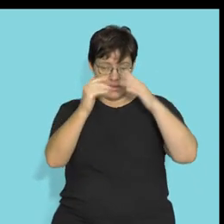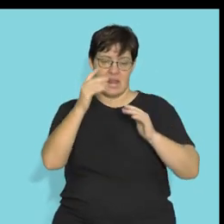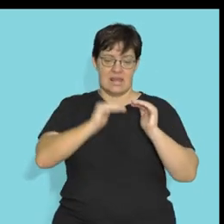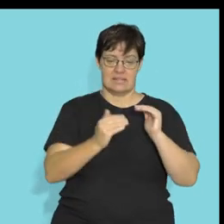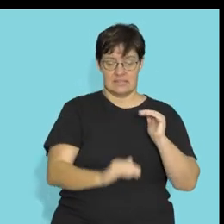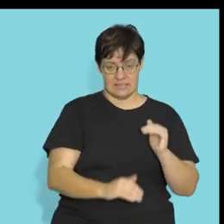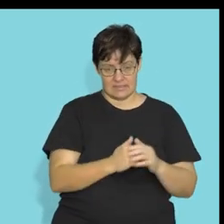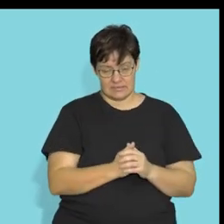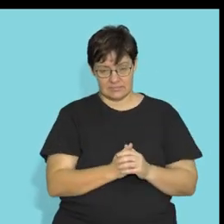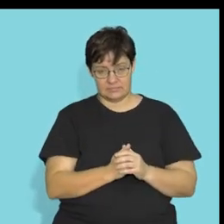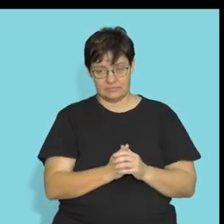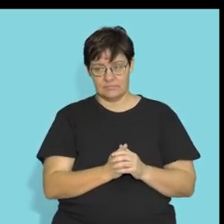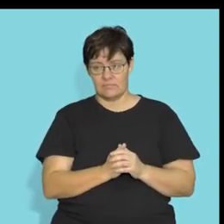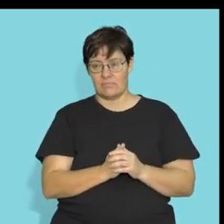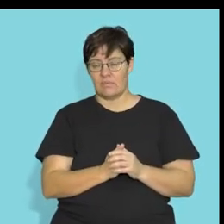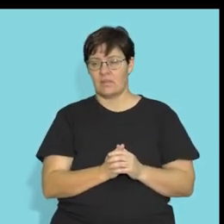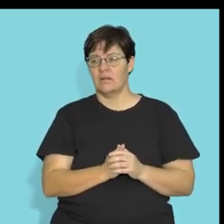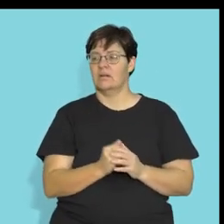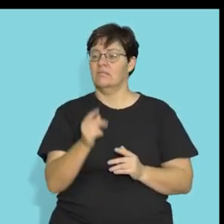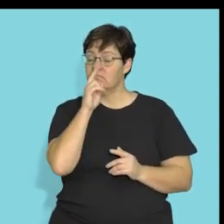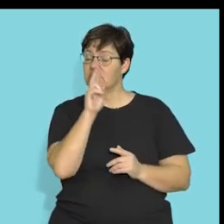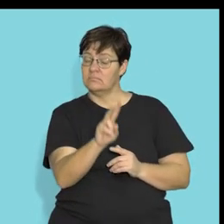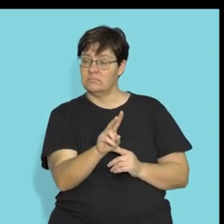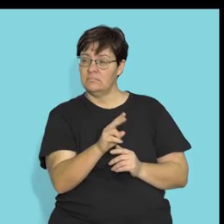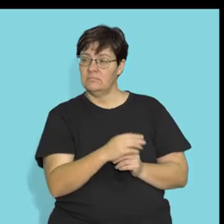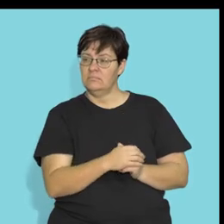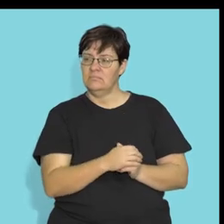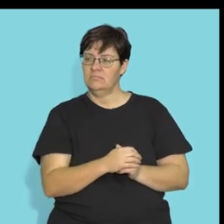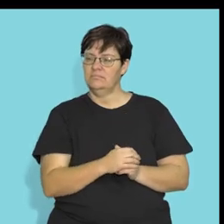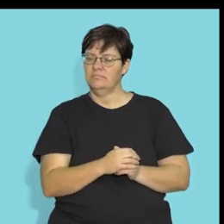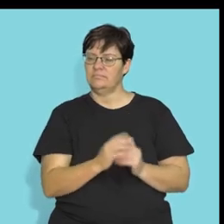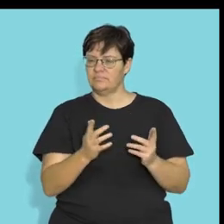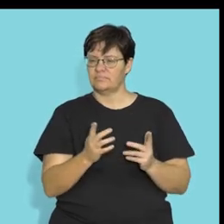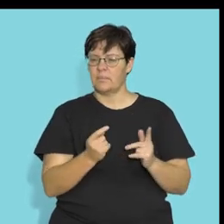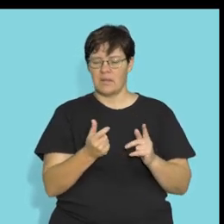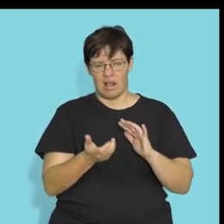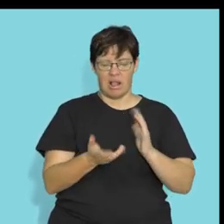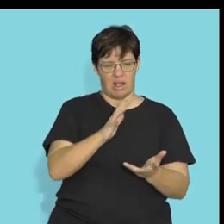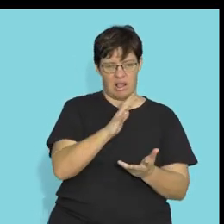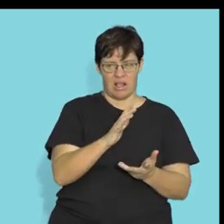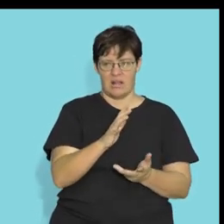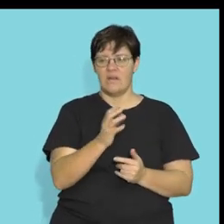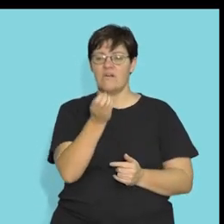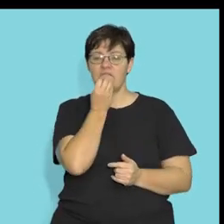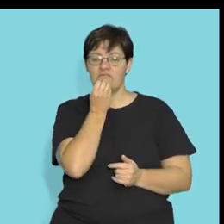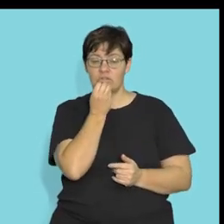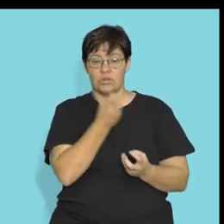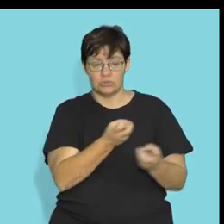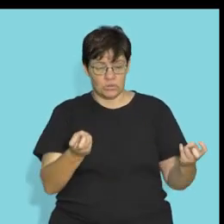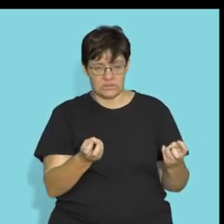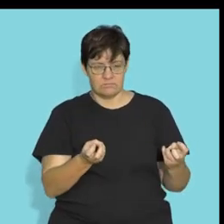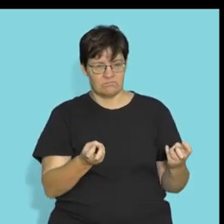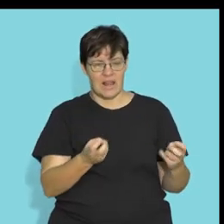level. However, guys, it's important that we recognize that the shape may be distorted in a food if the food source